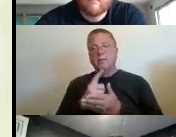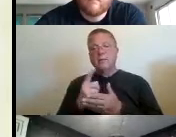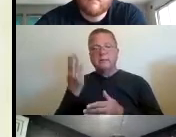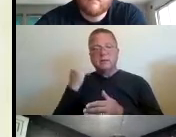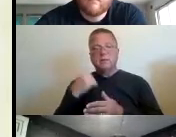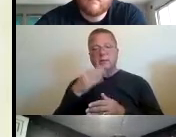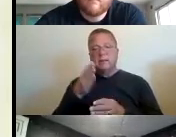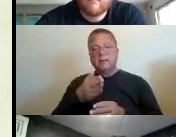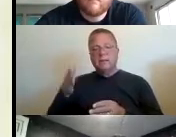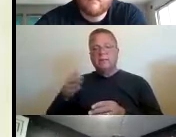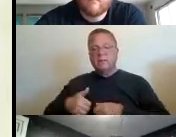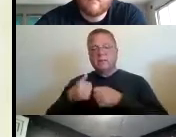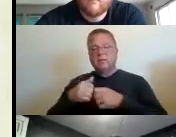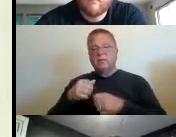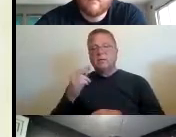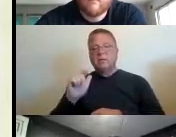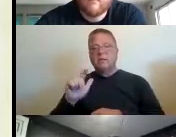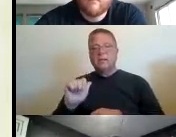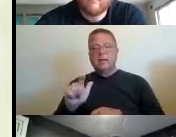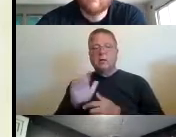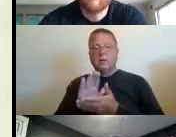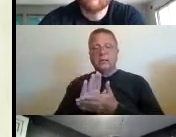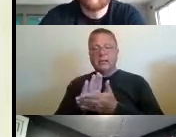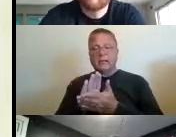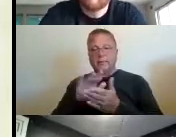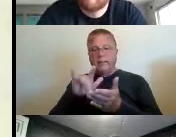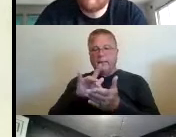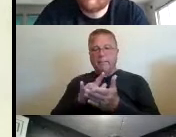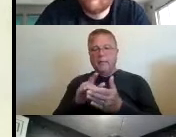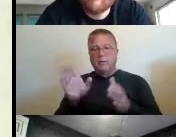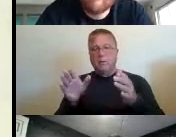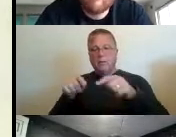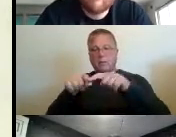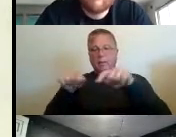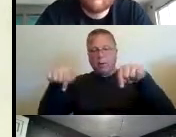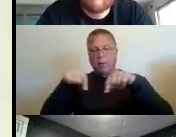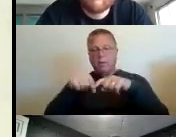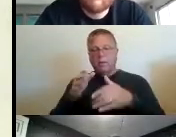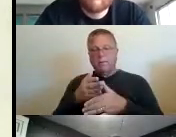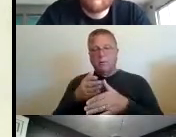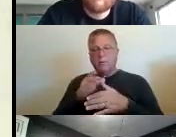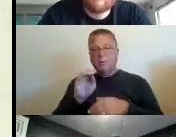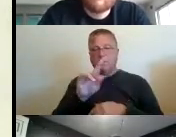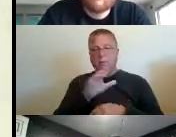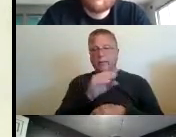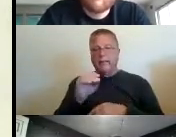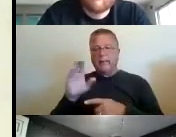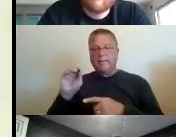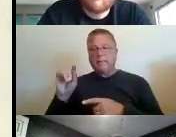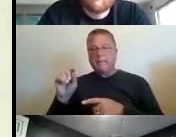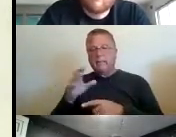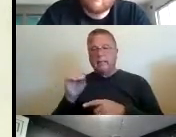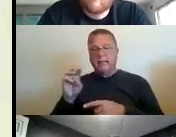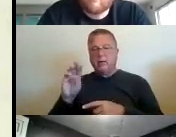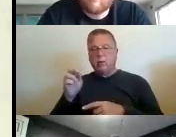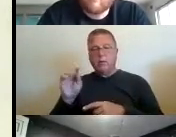door to Hillel Academy, in the middle of the block between Murray of Beacon Street. between Murray and Wightman.